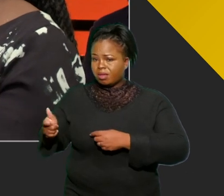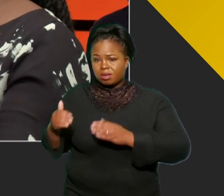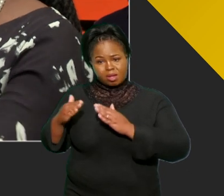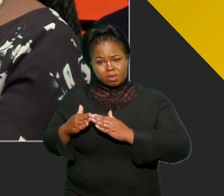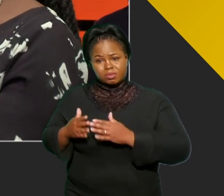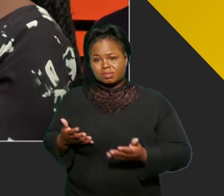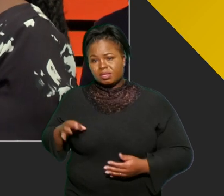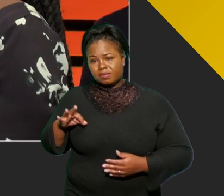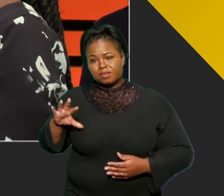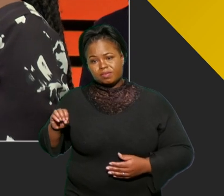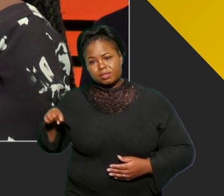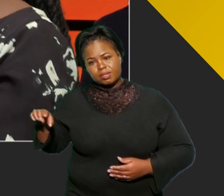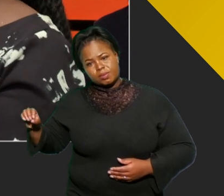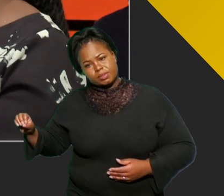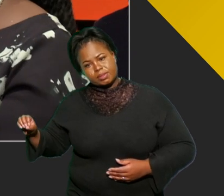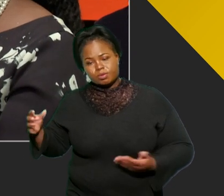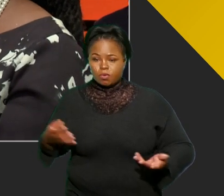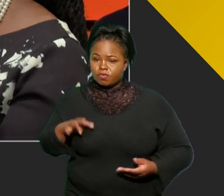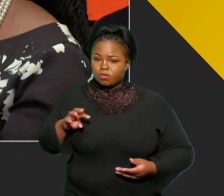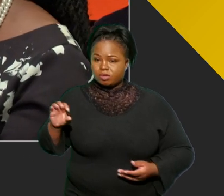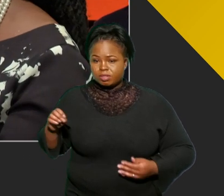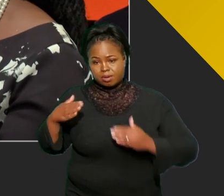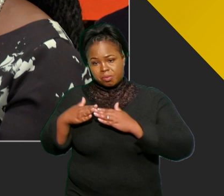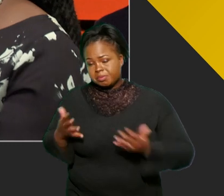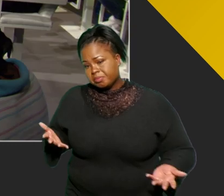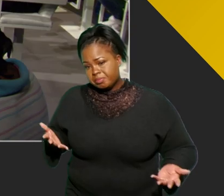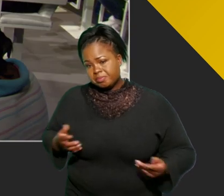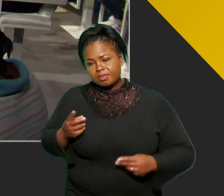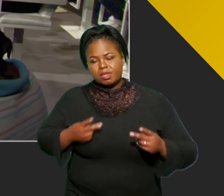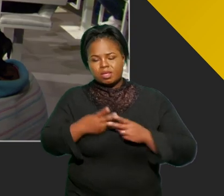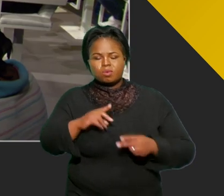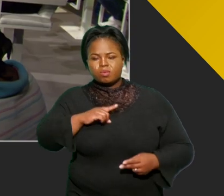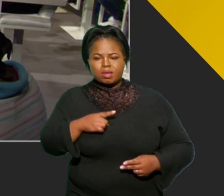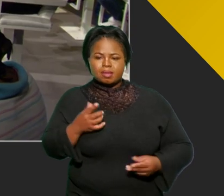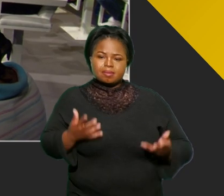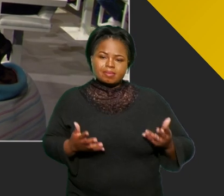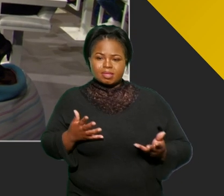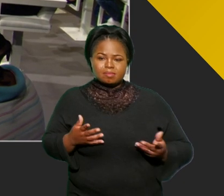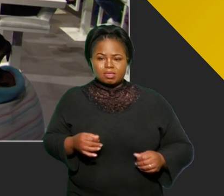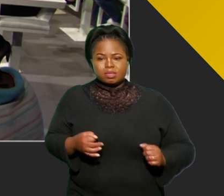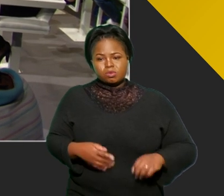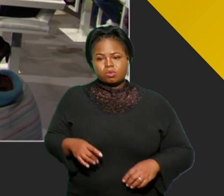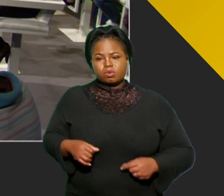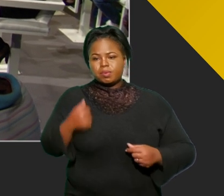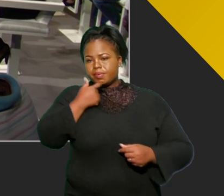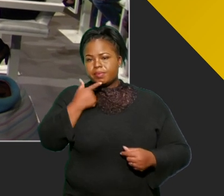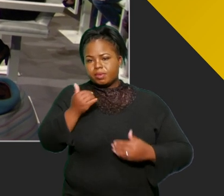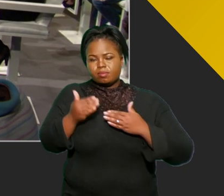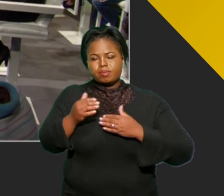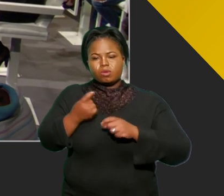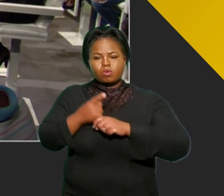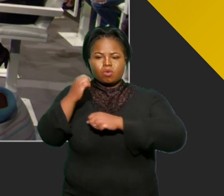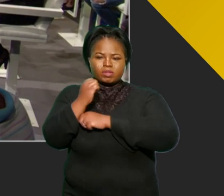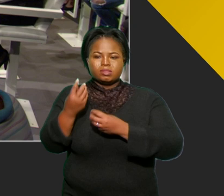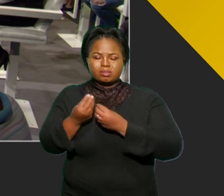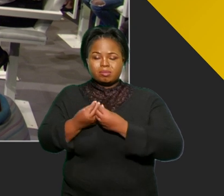bond on a 350,000 rand or 400,000 rand house, you know? Yeah. And while it may not be next door to your office, but it's an investment